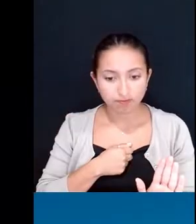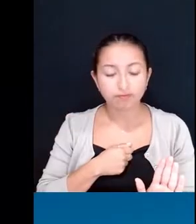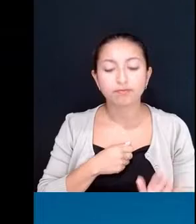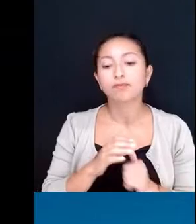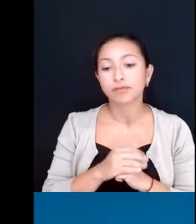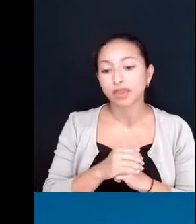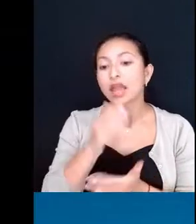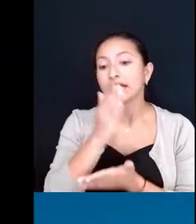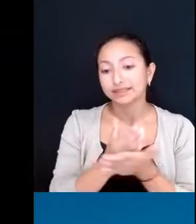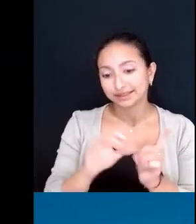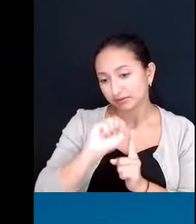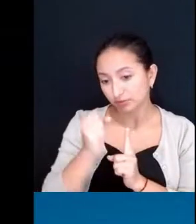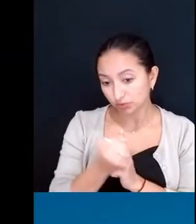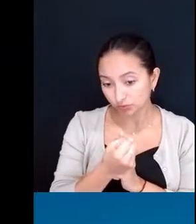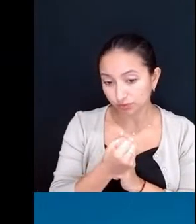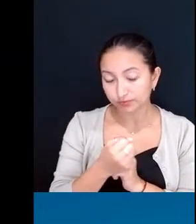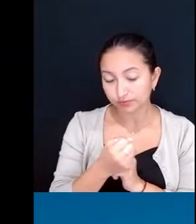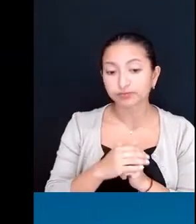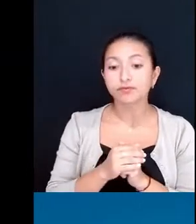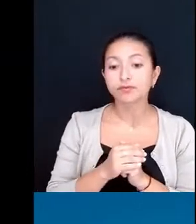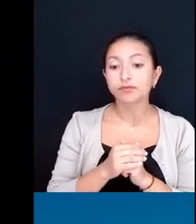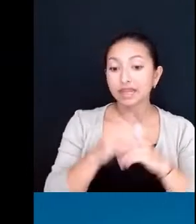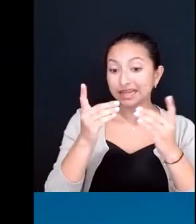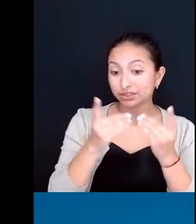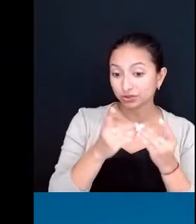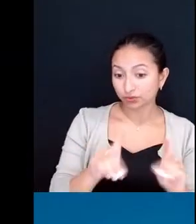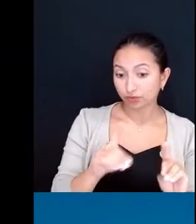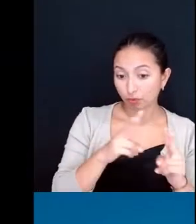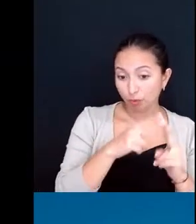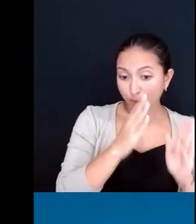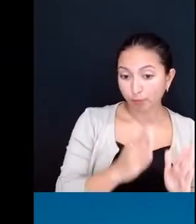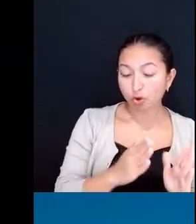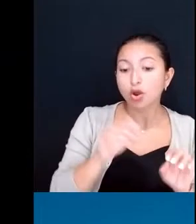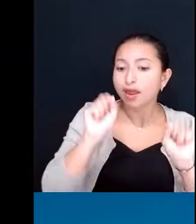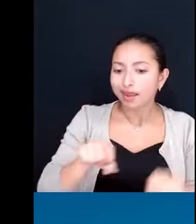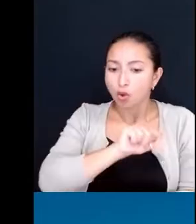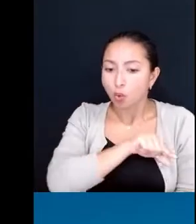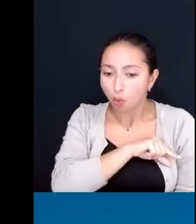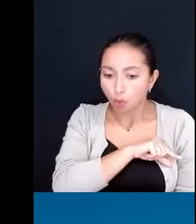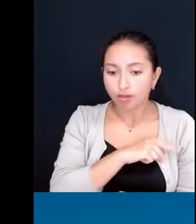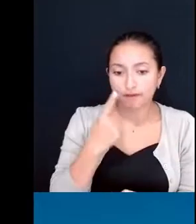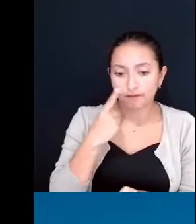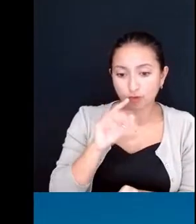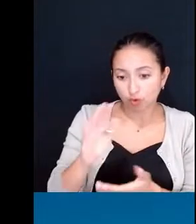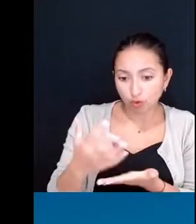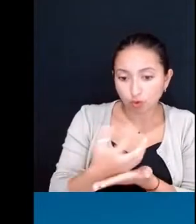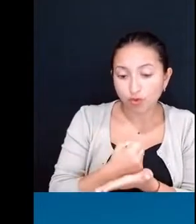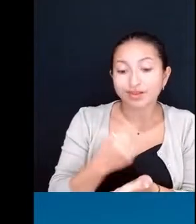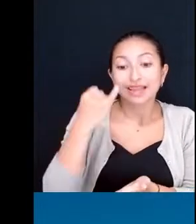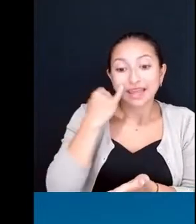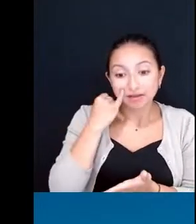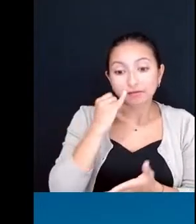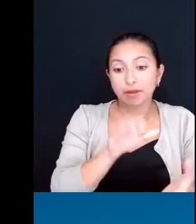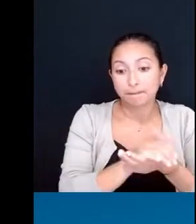some situations, a divorced spouse may qualify for benefits based on your earnings if the person was married to you for at least 10